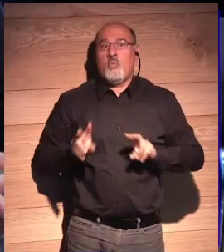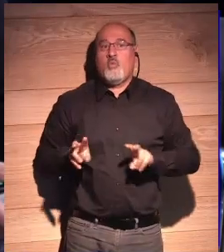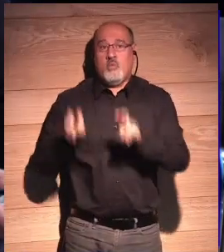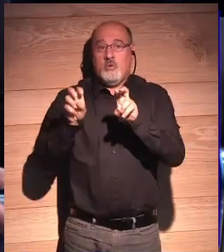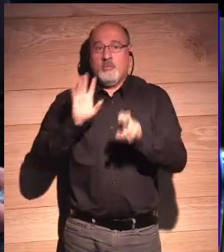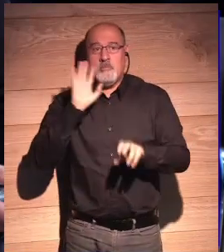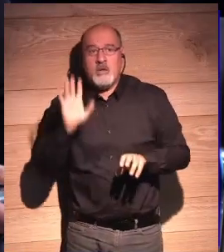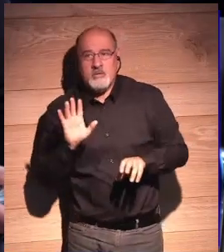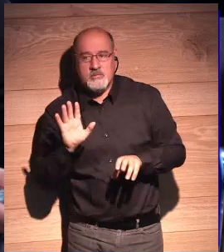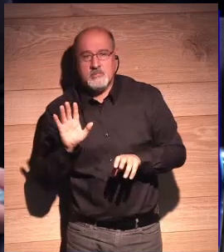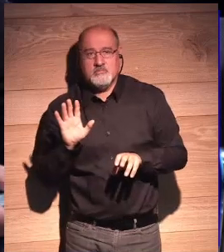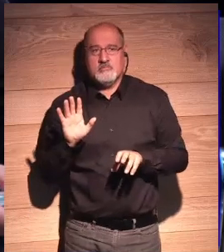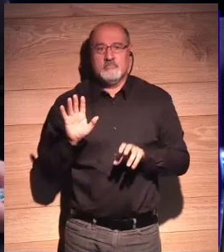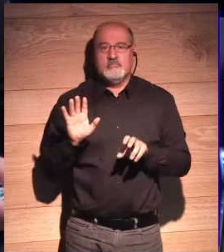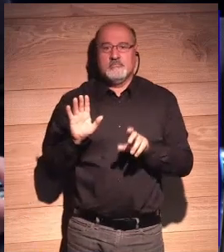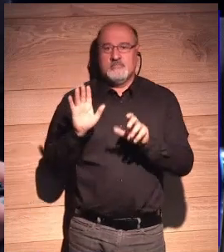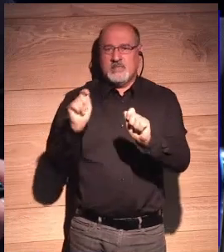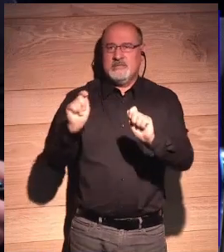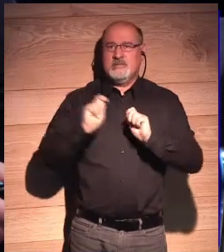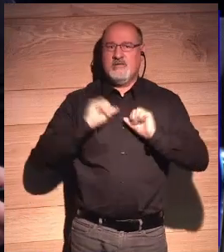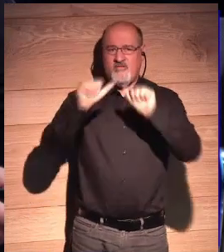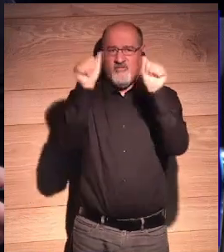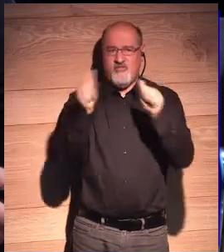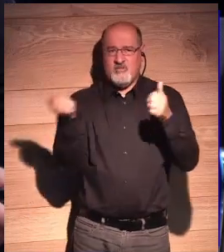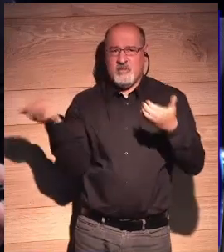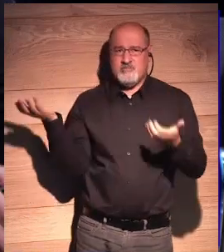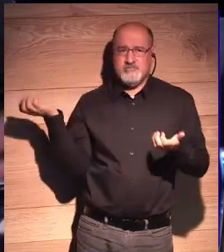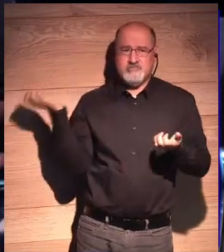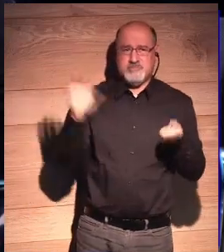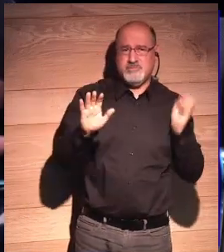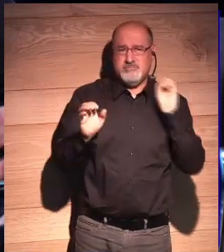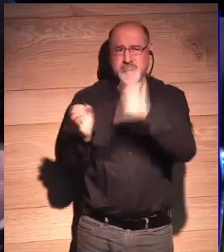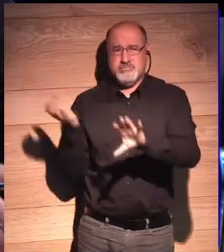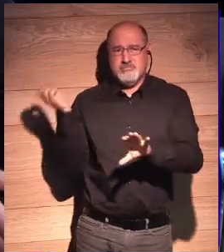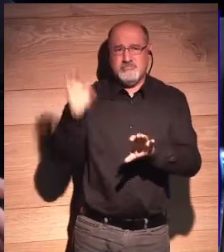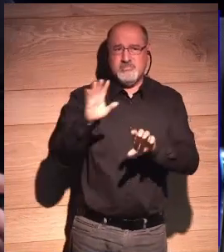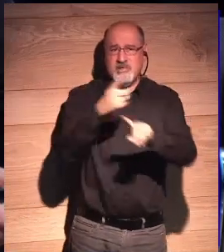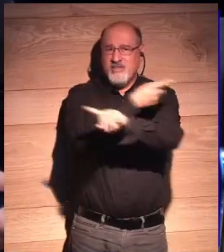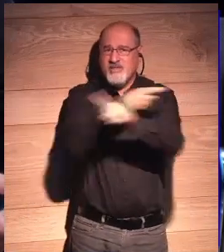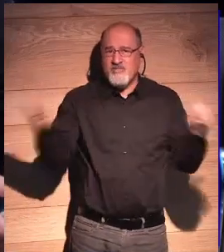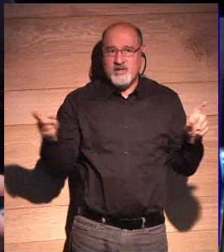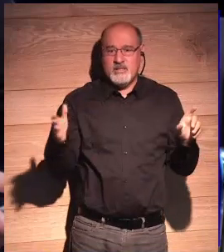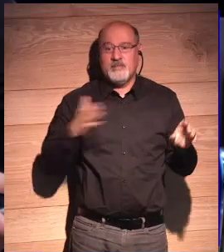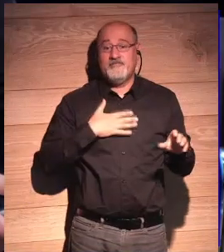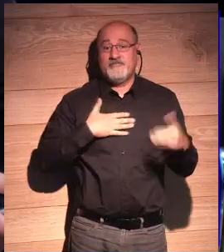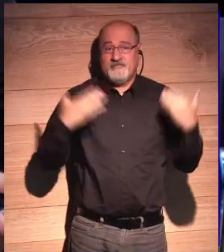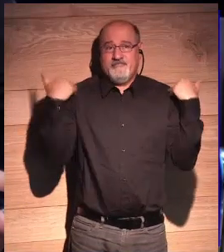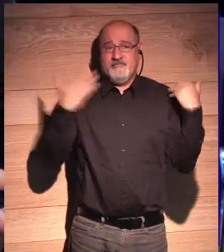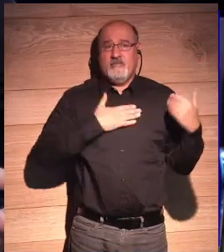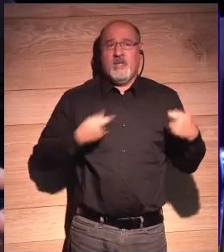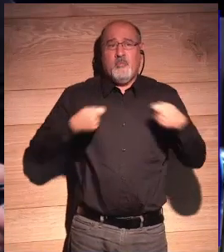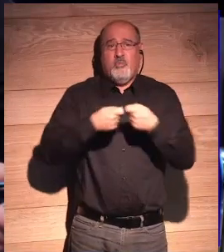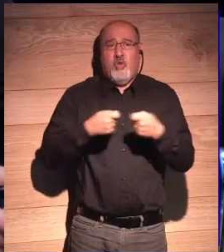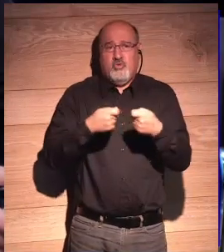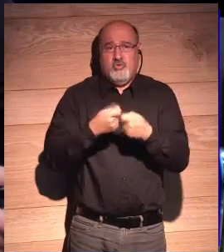like resigned expression on his face, and the producers were like, no, you cannot do that. So we gave him